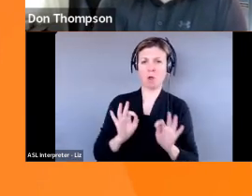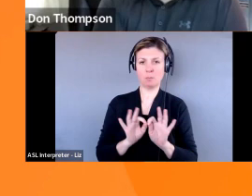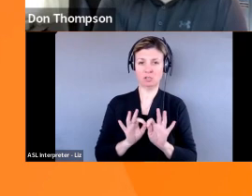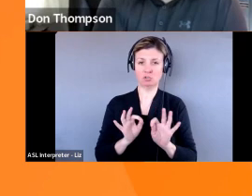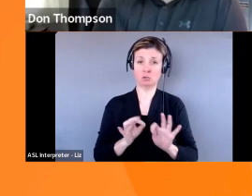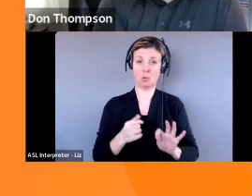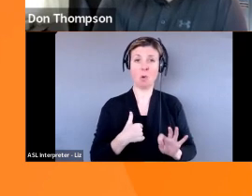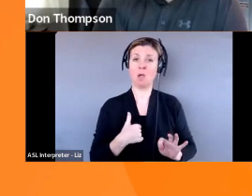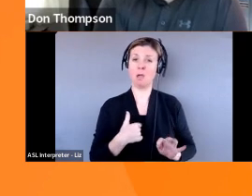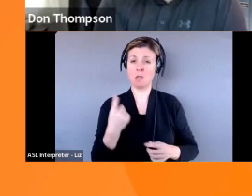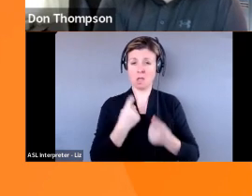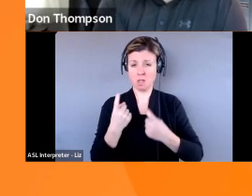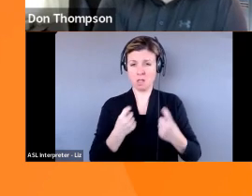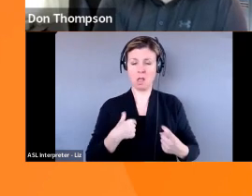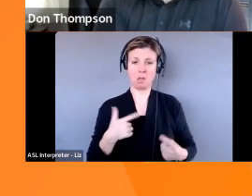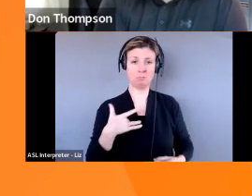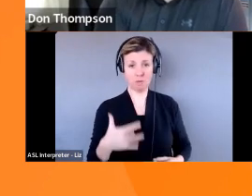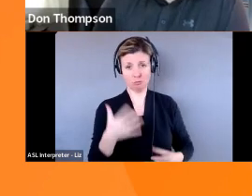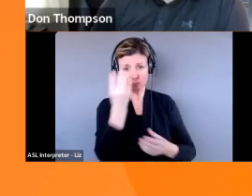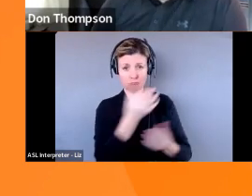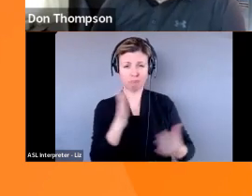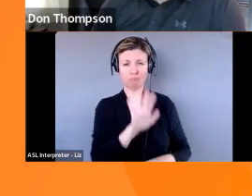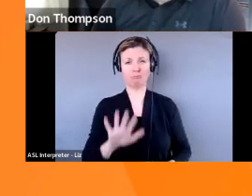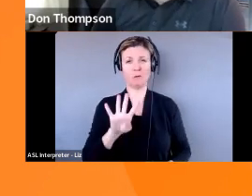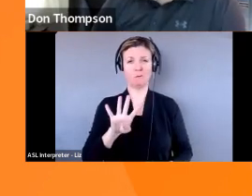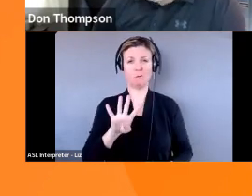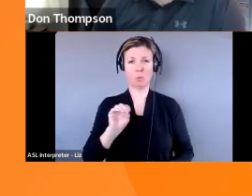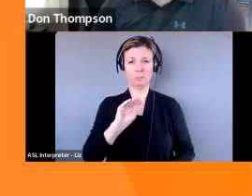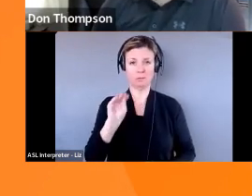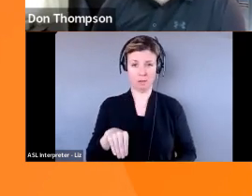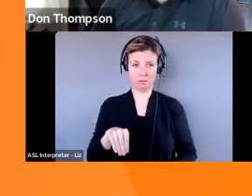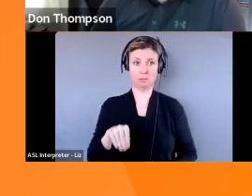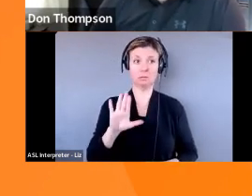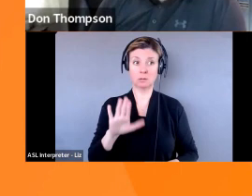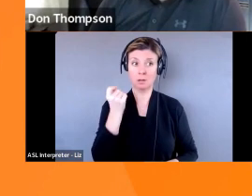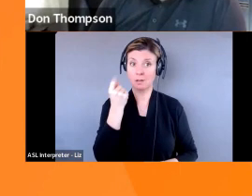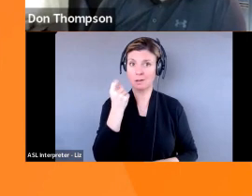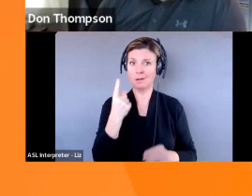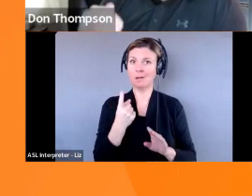40%. Okay. 40% margin before ad spend.